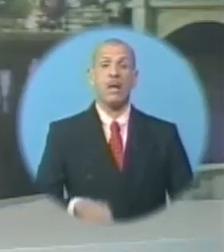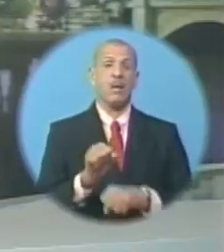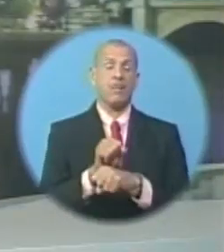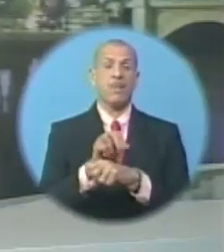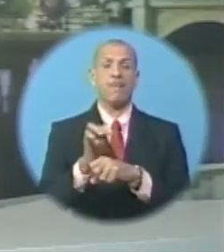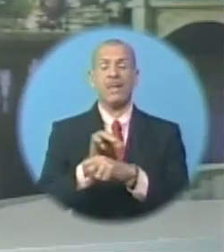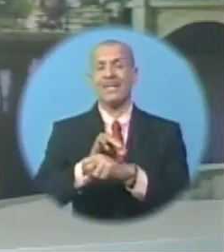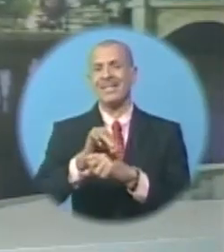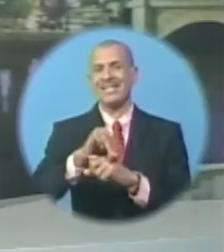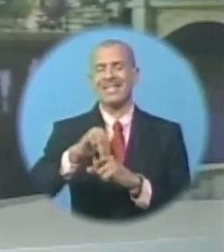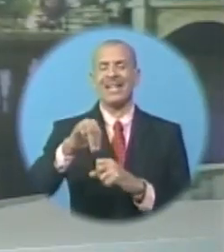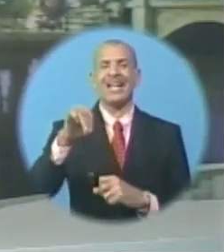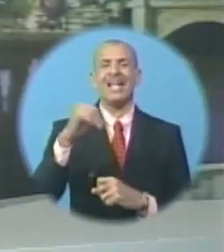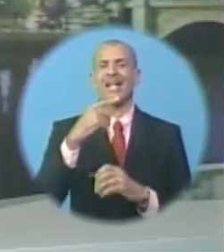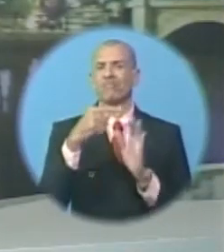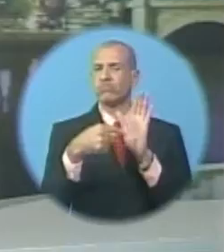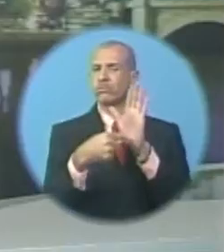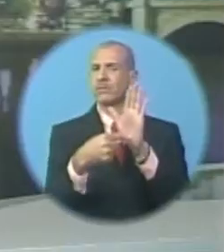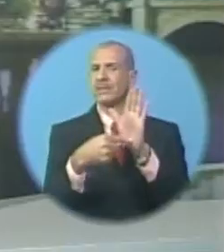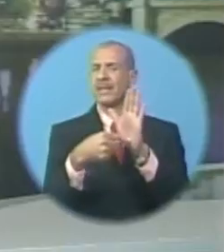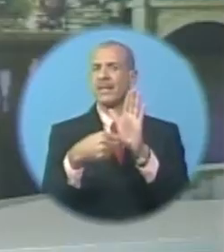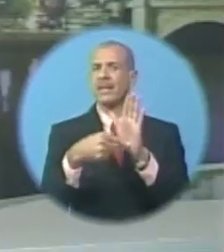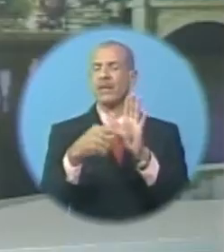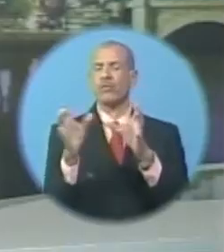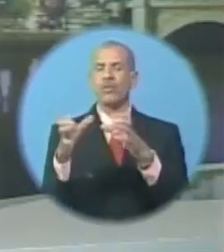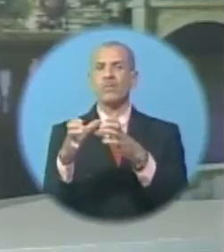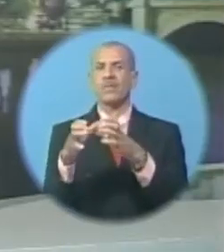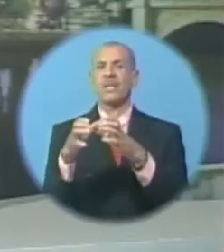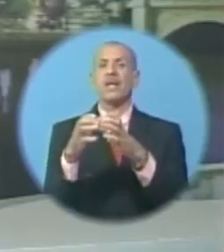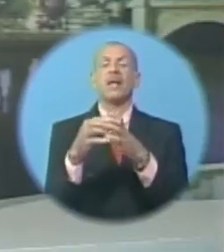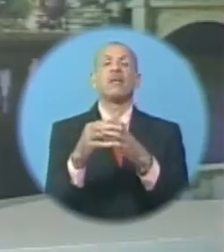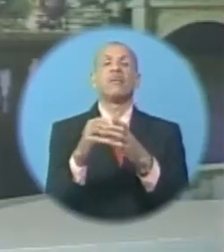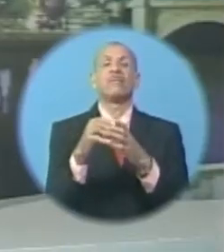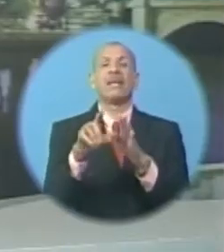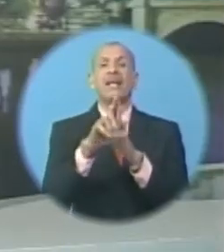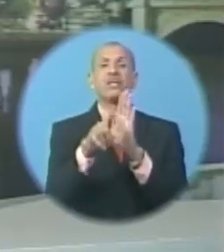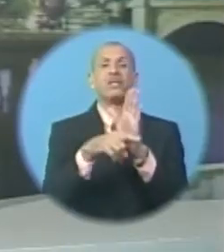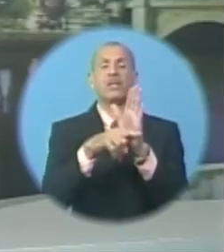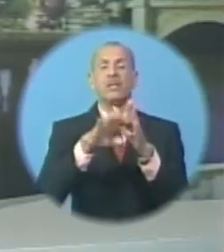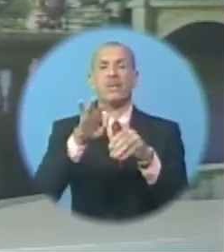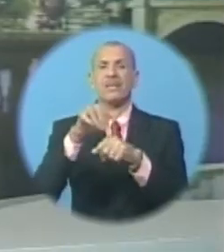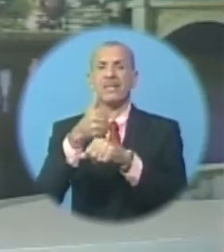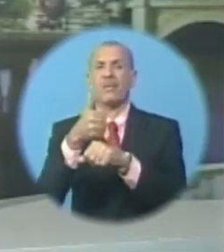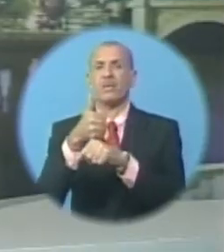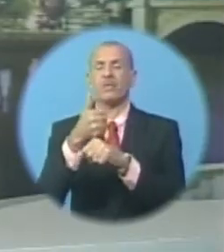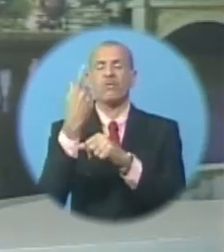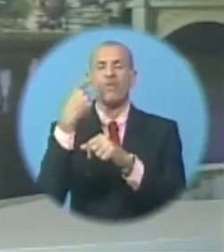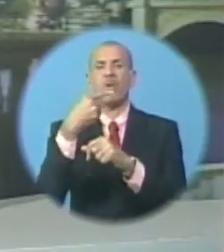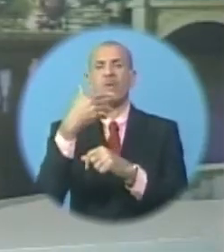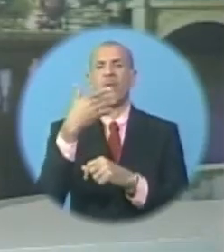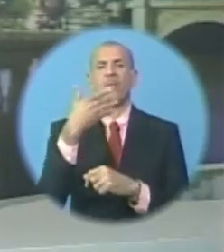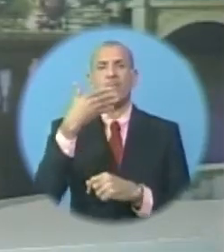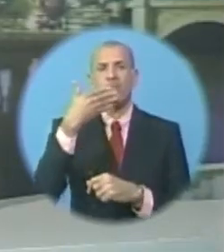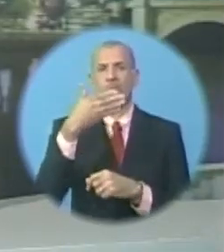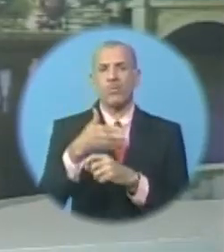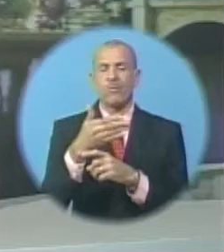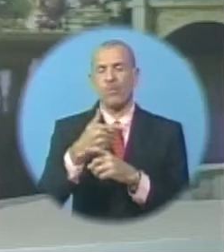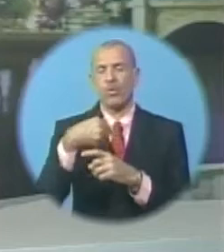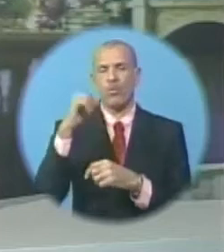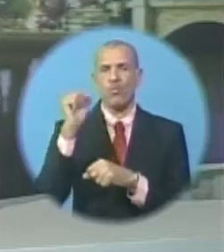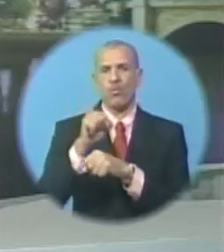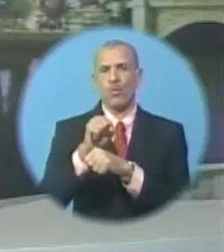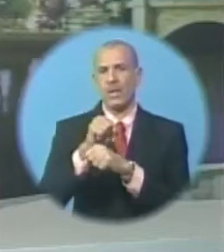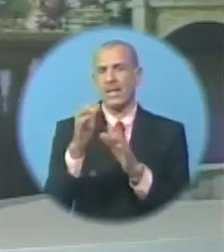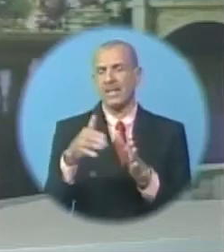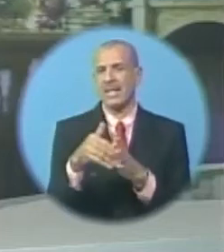Minister highlighted the party's commitment to putting legislation in place that's favourable to workers. She believes it's particularly important